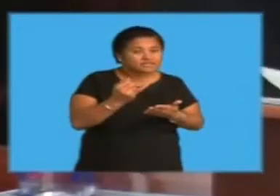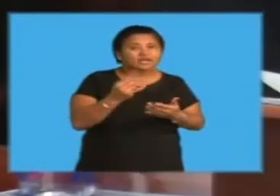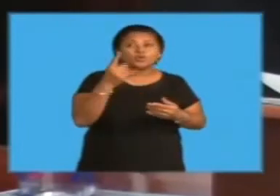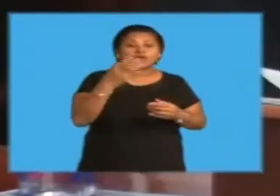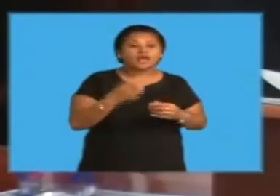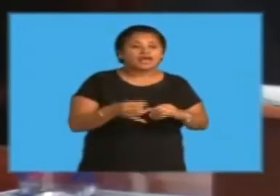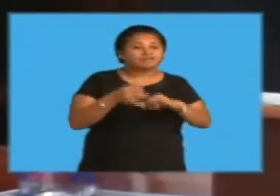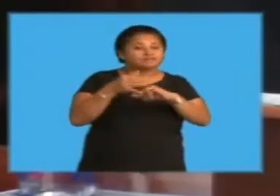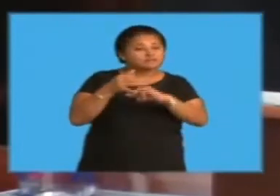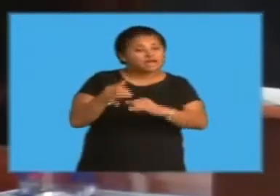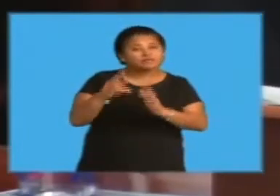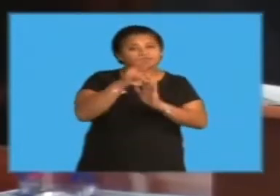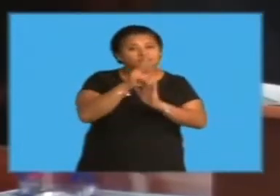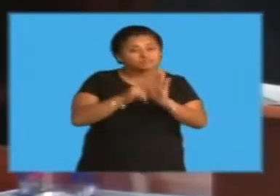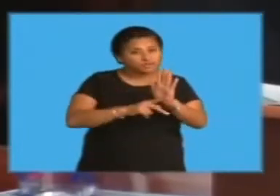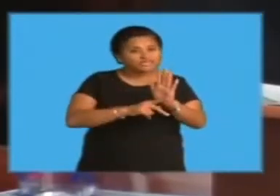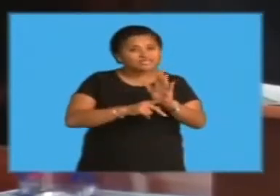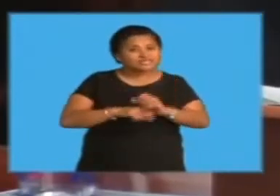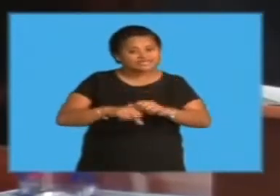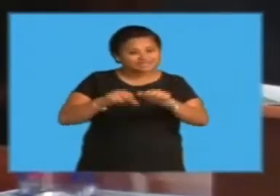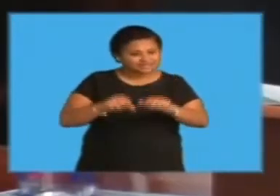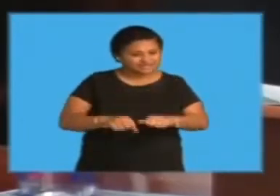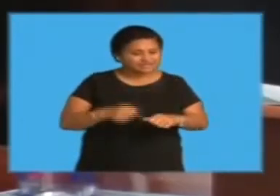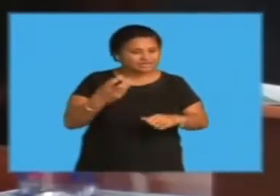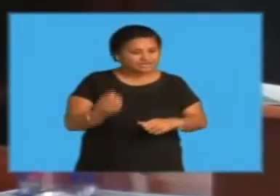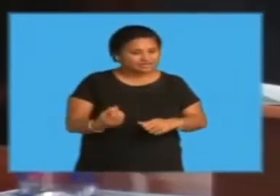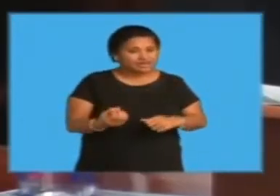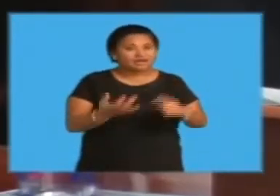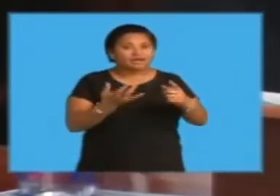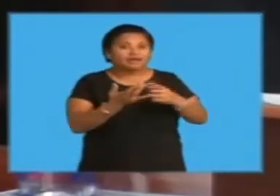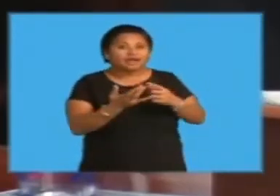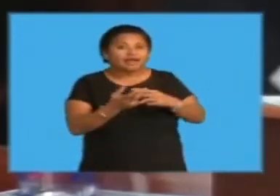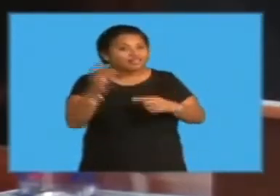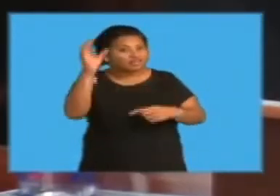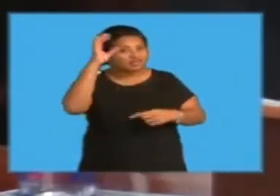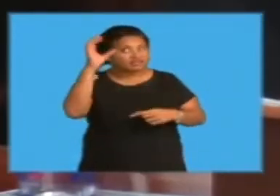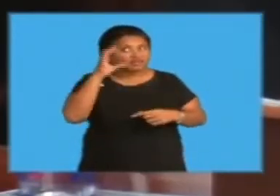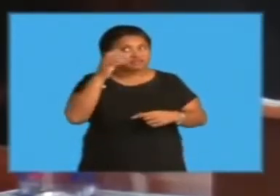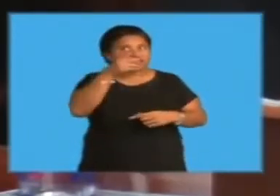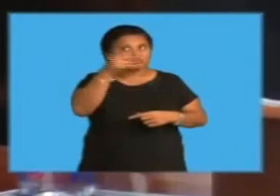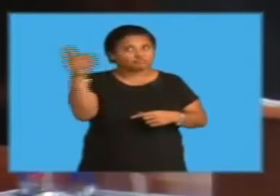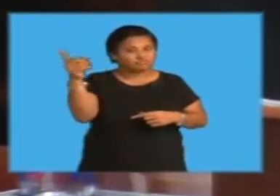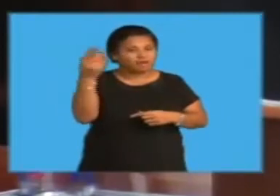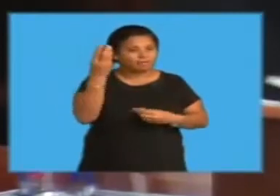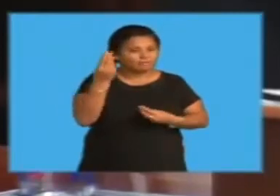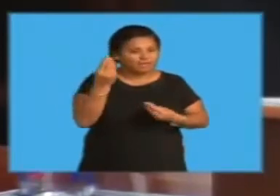policies and systems in place, countries that are stable and responsible.